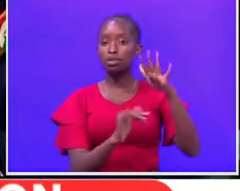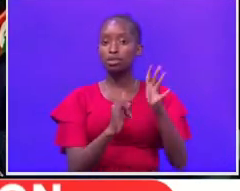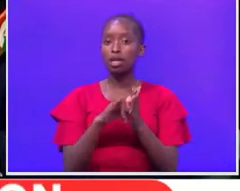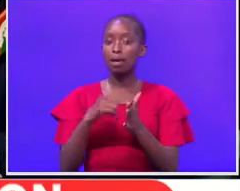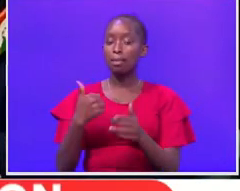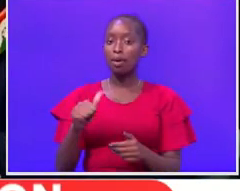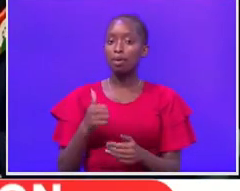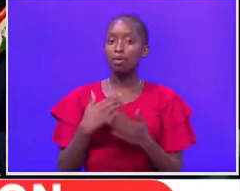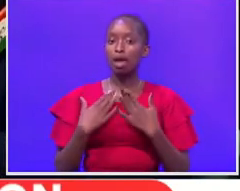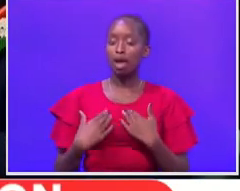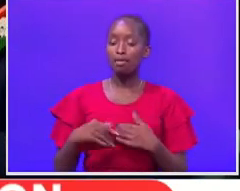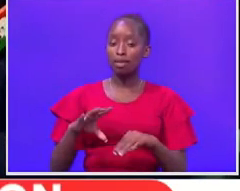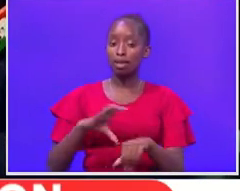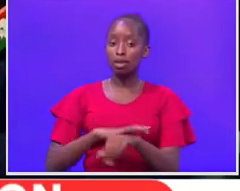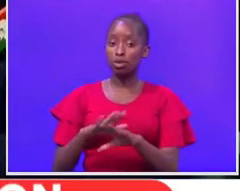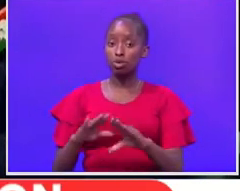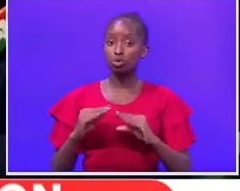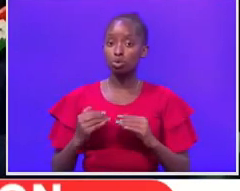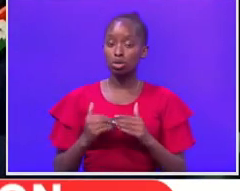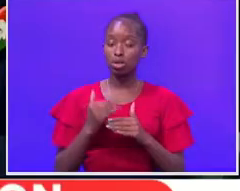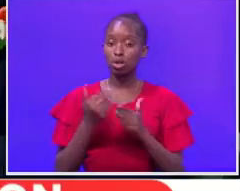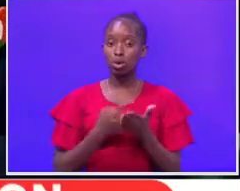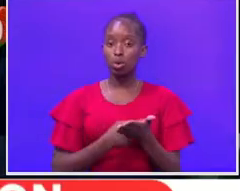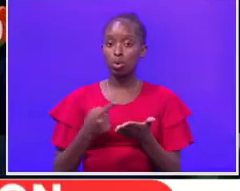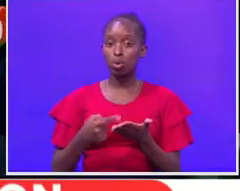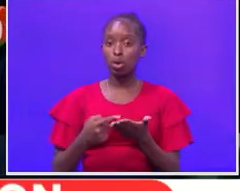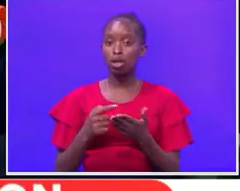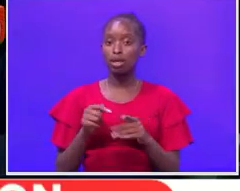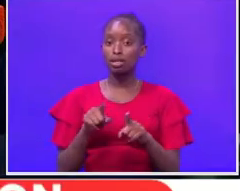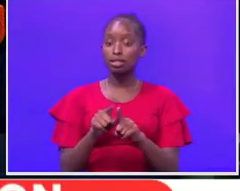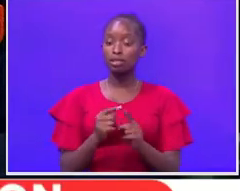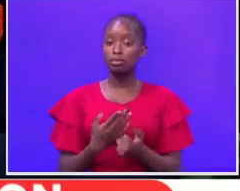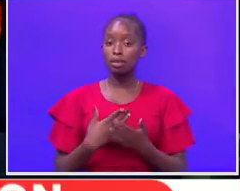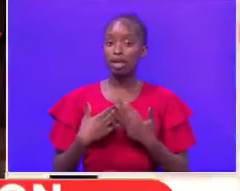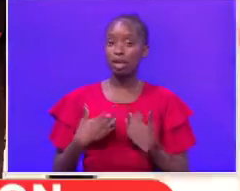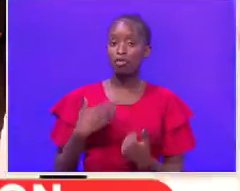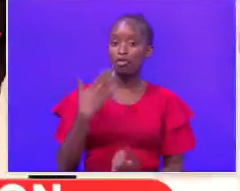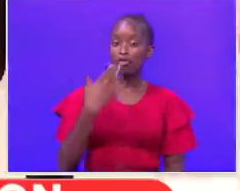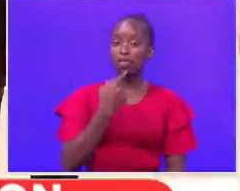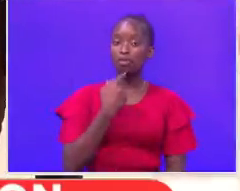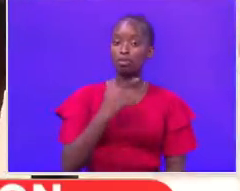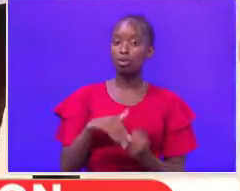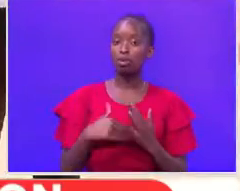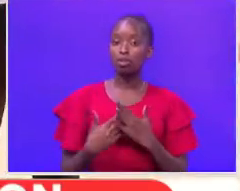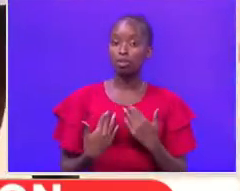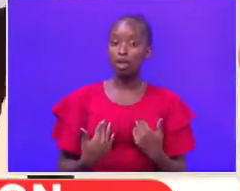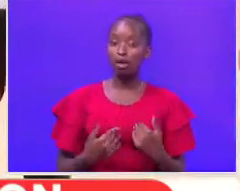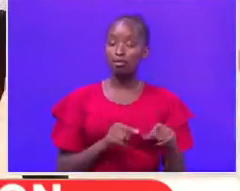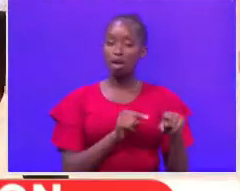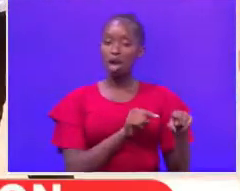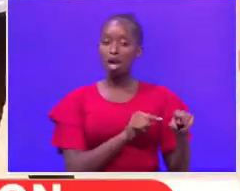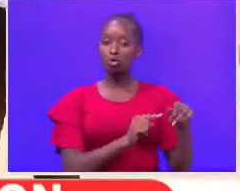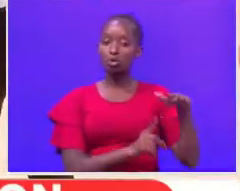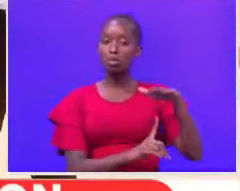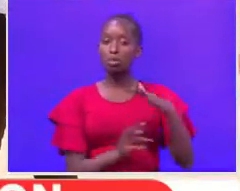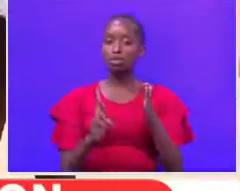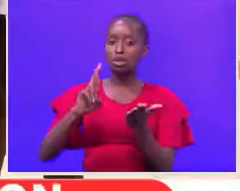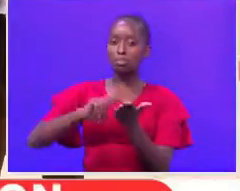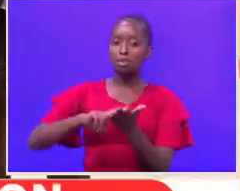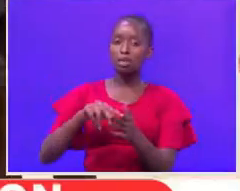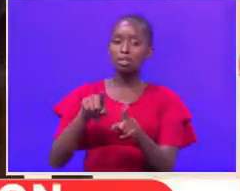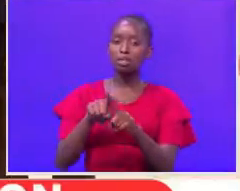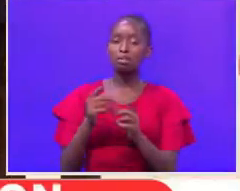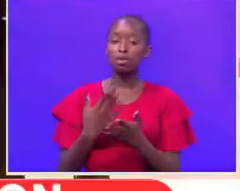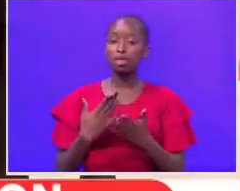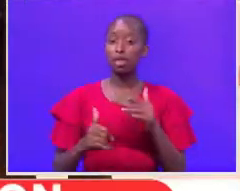in the coming week. In a rejoinder, KMPDU Secretary General Dav Giatella accused the ministry of repeating the same old script